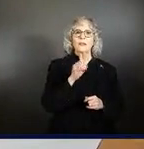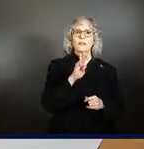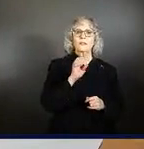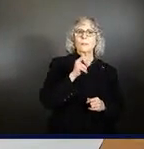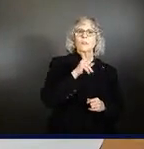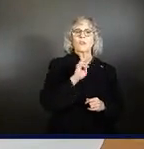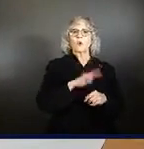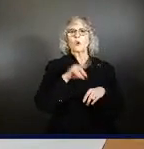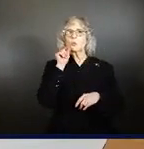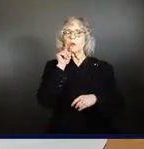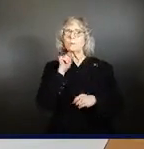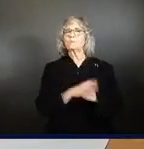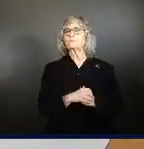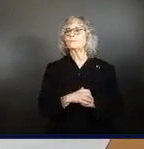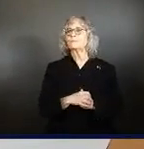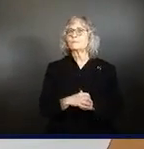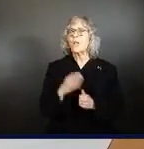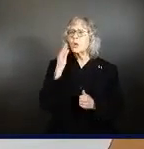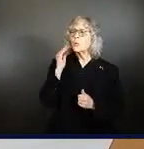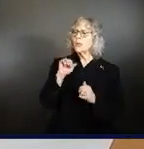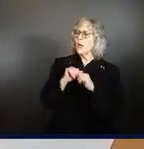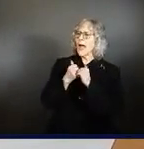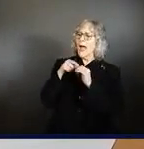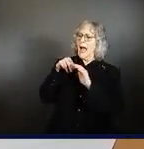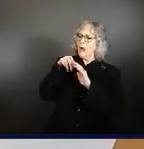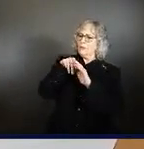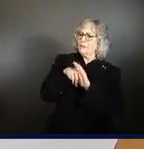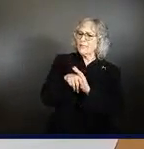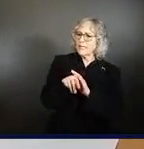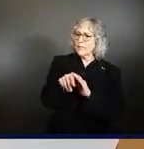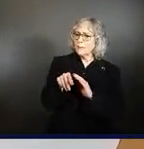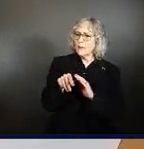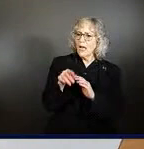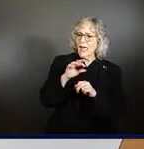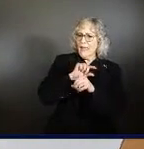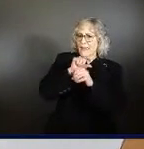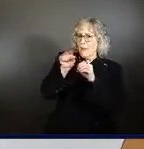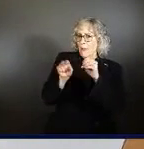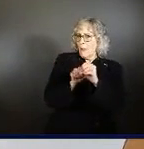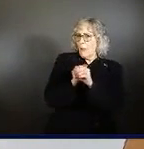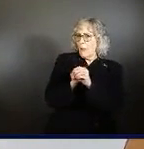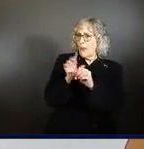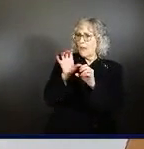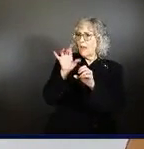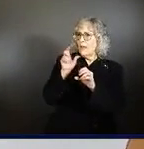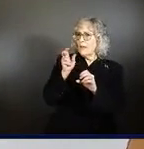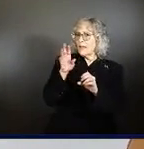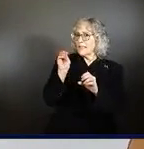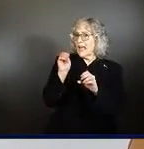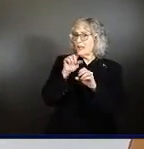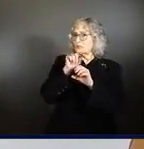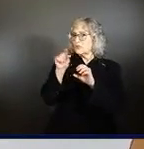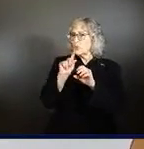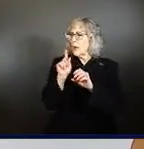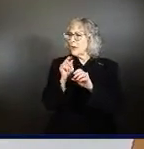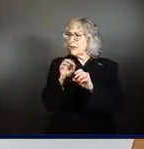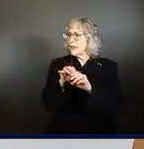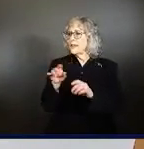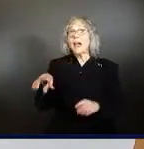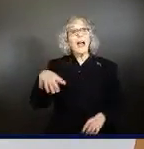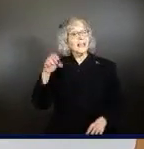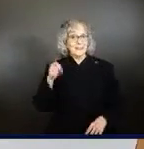asks, do we know how deep in the atmosphere of WASP 96b the clouds and haze are? Yeah,